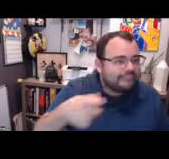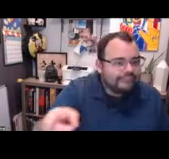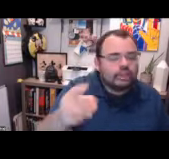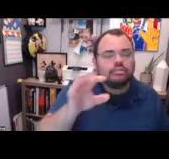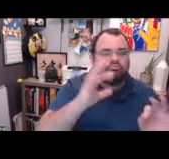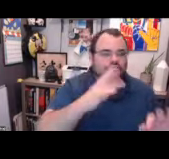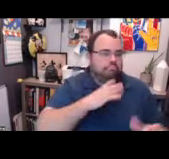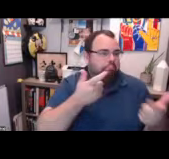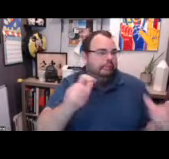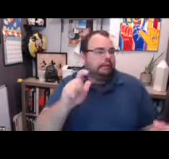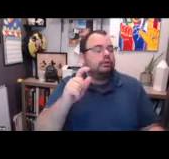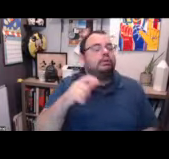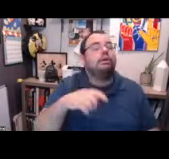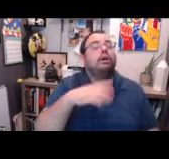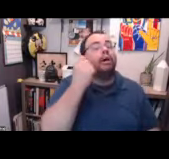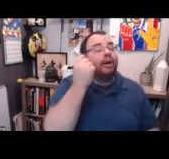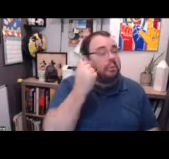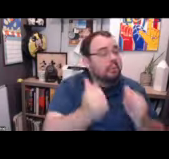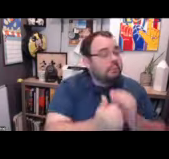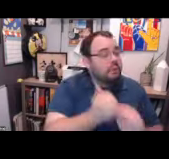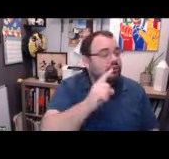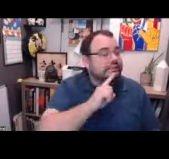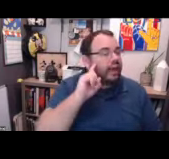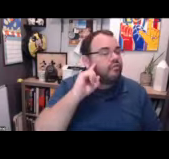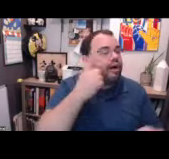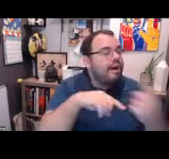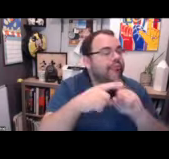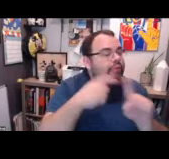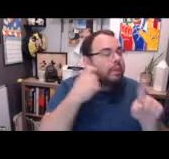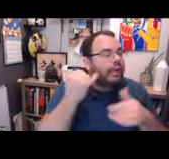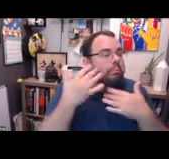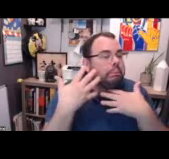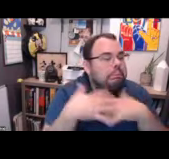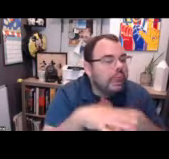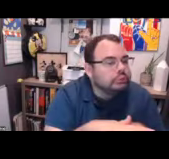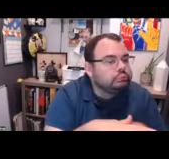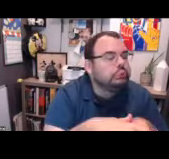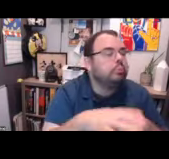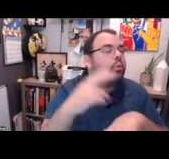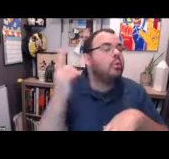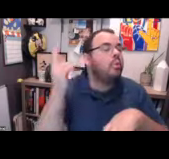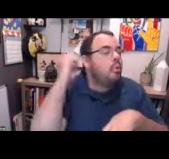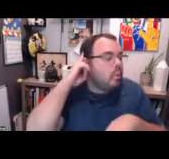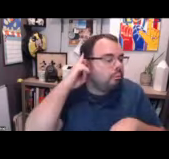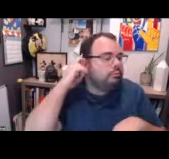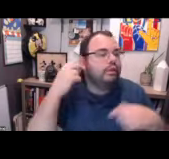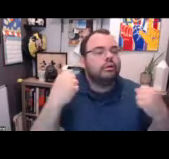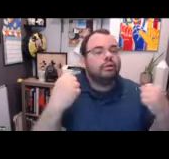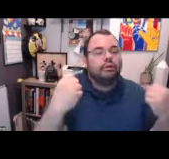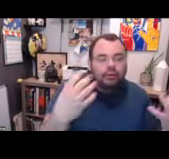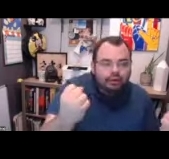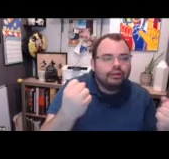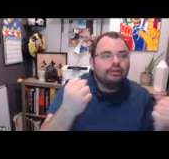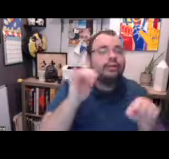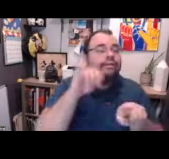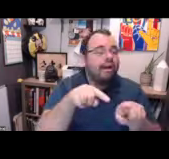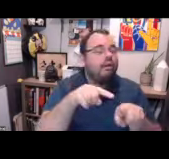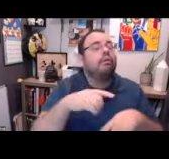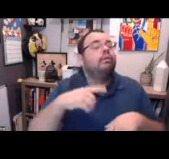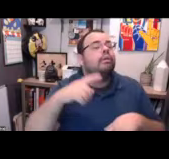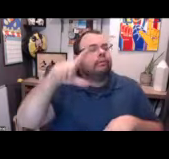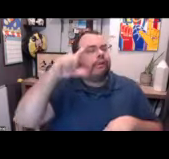RIT. So I was like, wow. When you're ready. A moment. And so trying to go in mainstream there with the cochlear